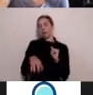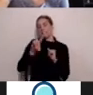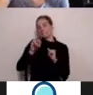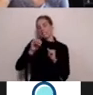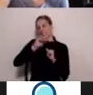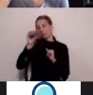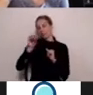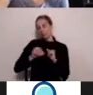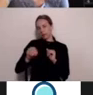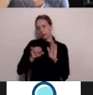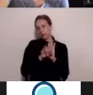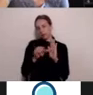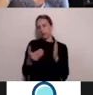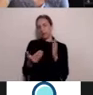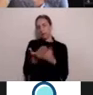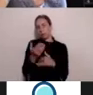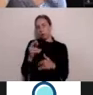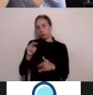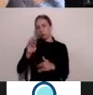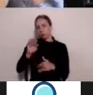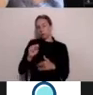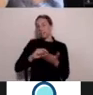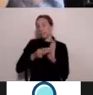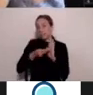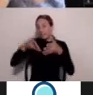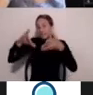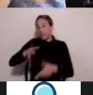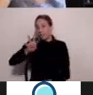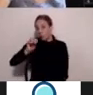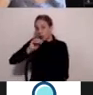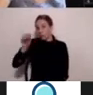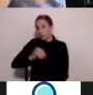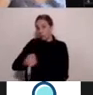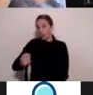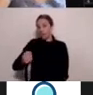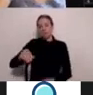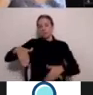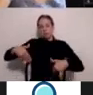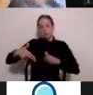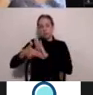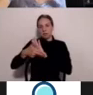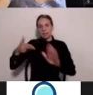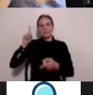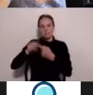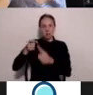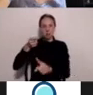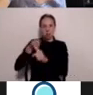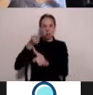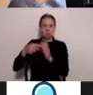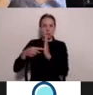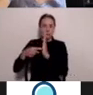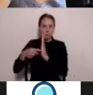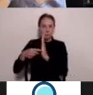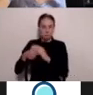40% out there that they have to develop symptoms in order to be diagnosed. And diagnosis typically is a presentation